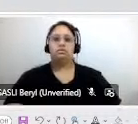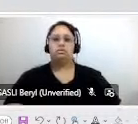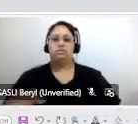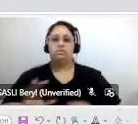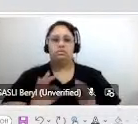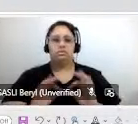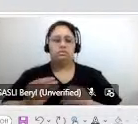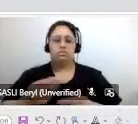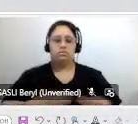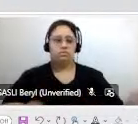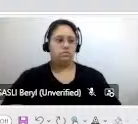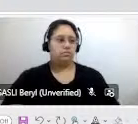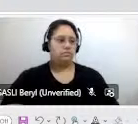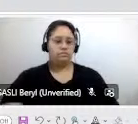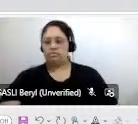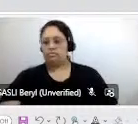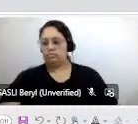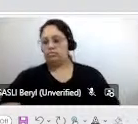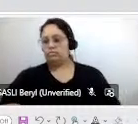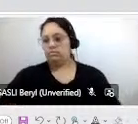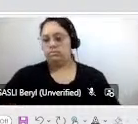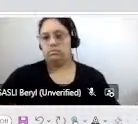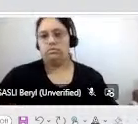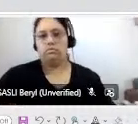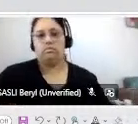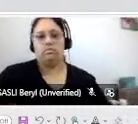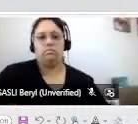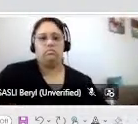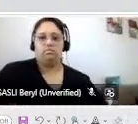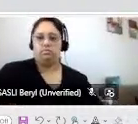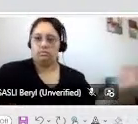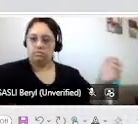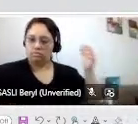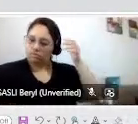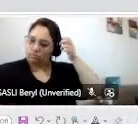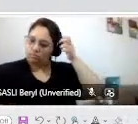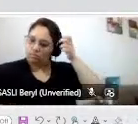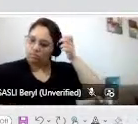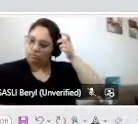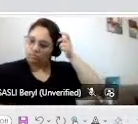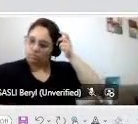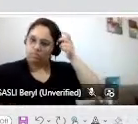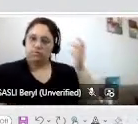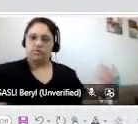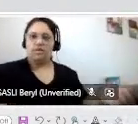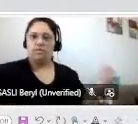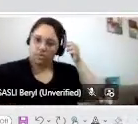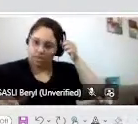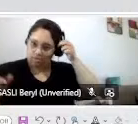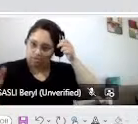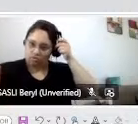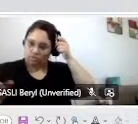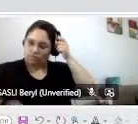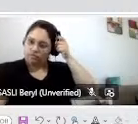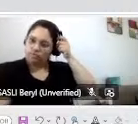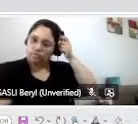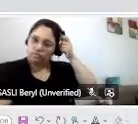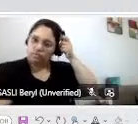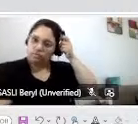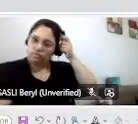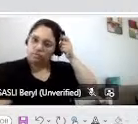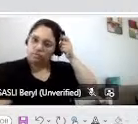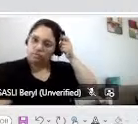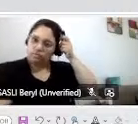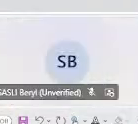Well, I have a couple as well. In terms of the firearms problem that was referred to as one of the